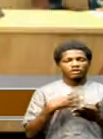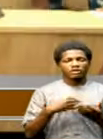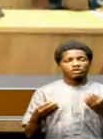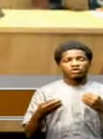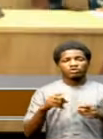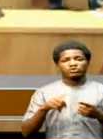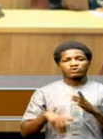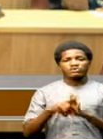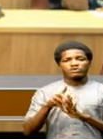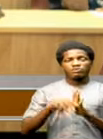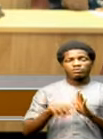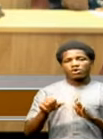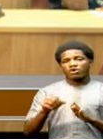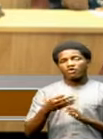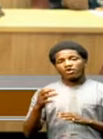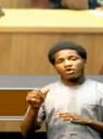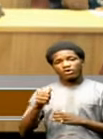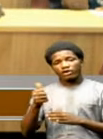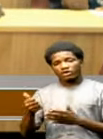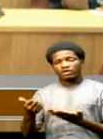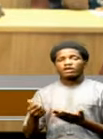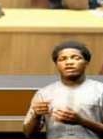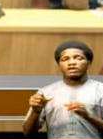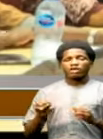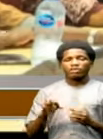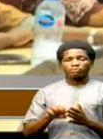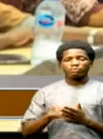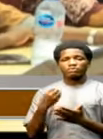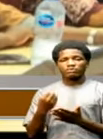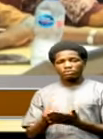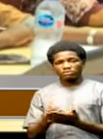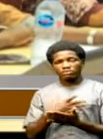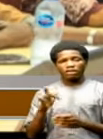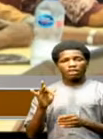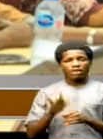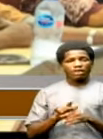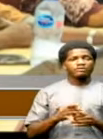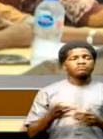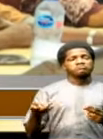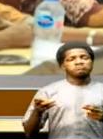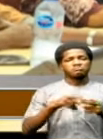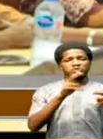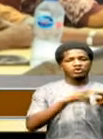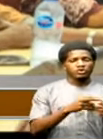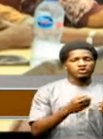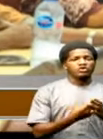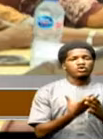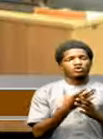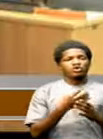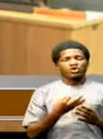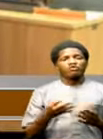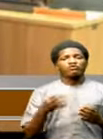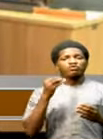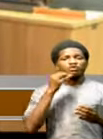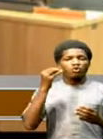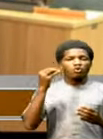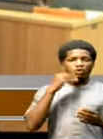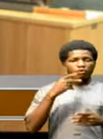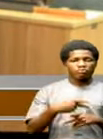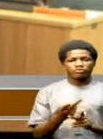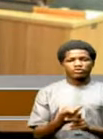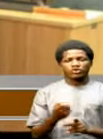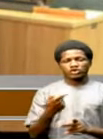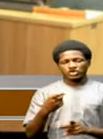development of other sectors of the economy and by implication increase the gross domestic product, GDP, of the country.